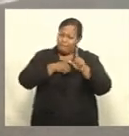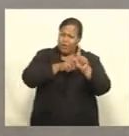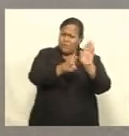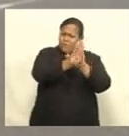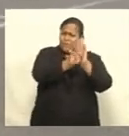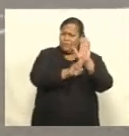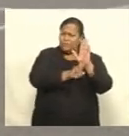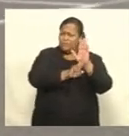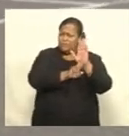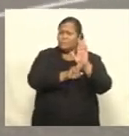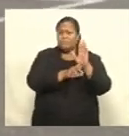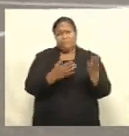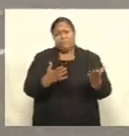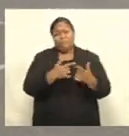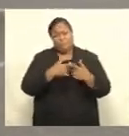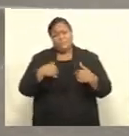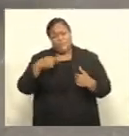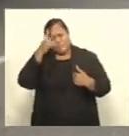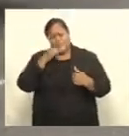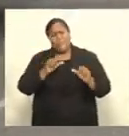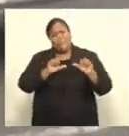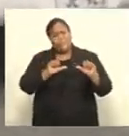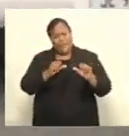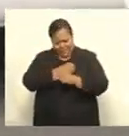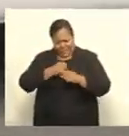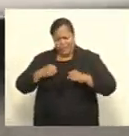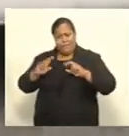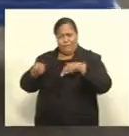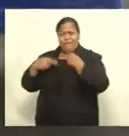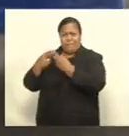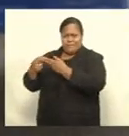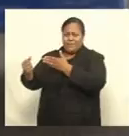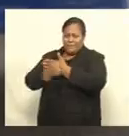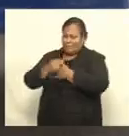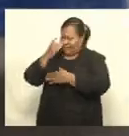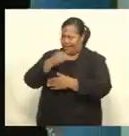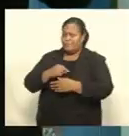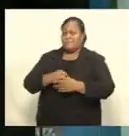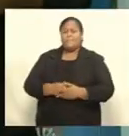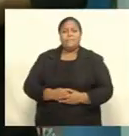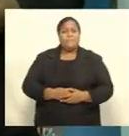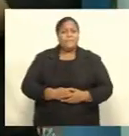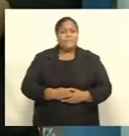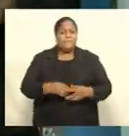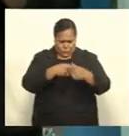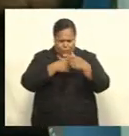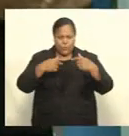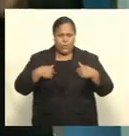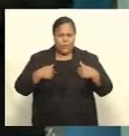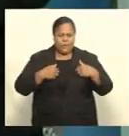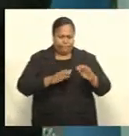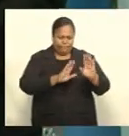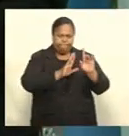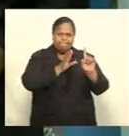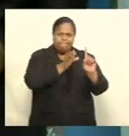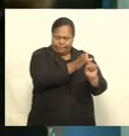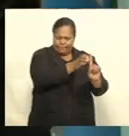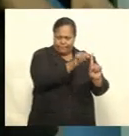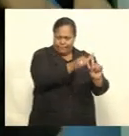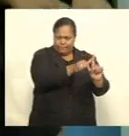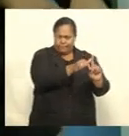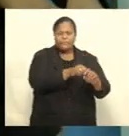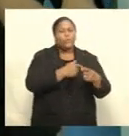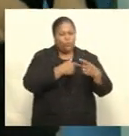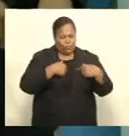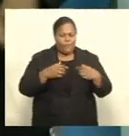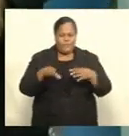will also keep our families safe. We've contained them, we've kept them where they are right now. We've kept them where